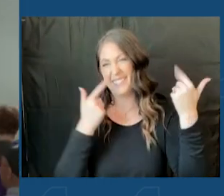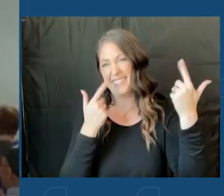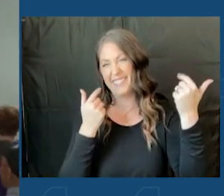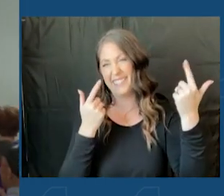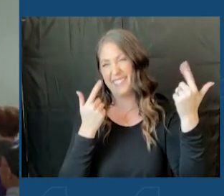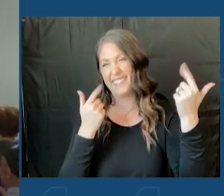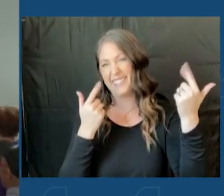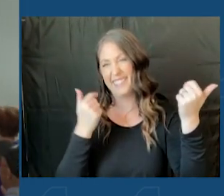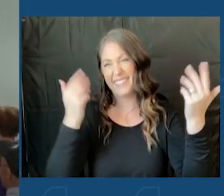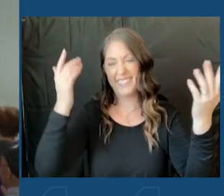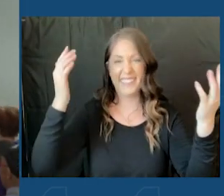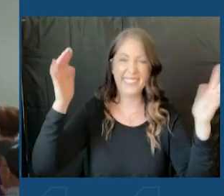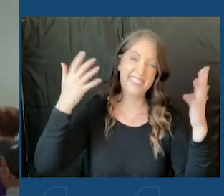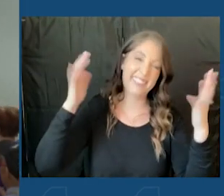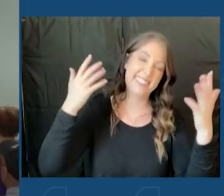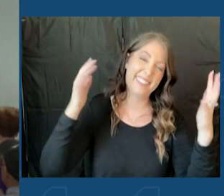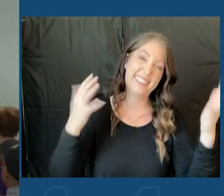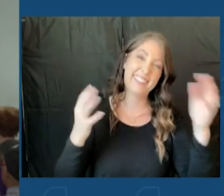So